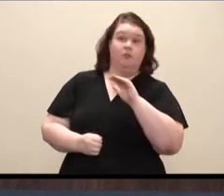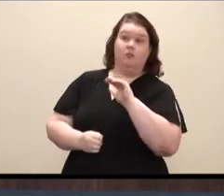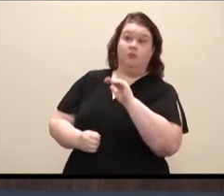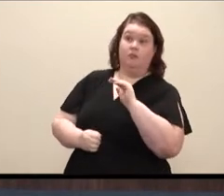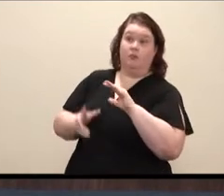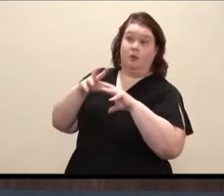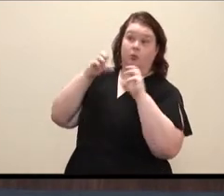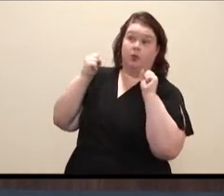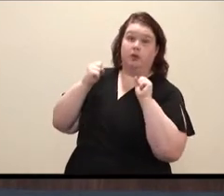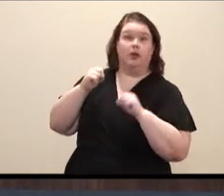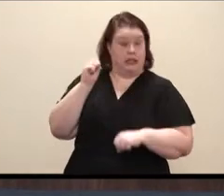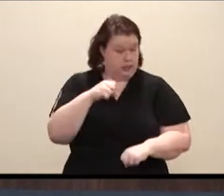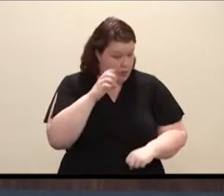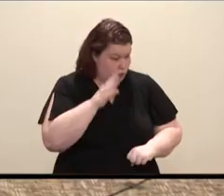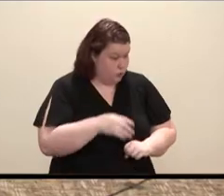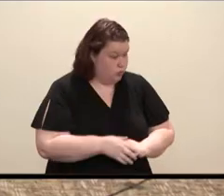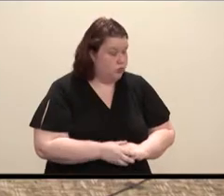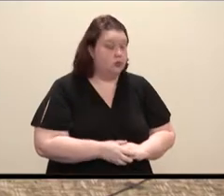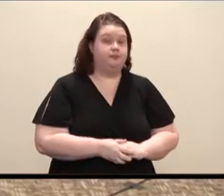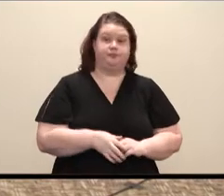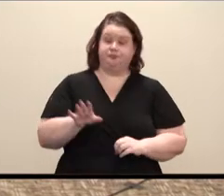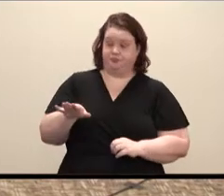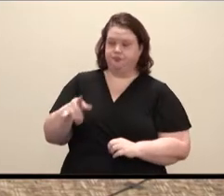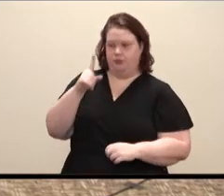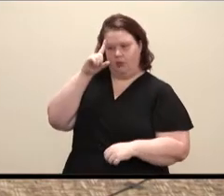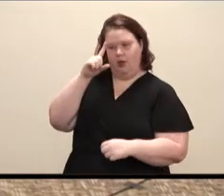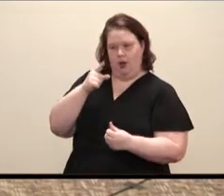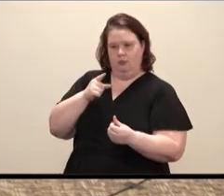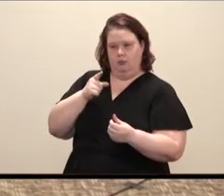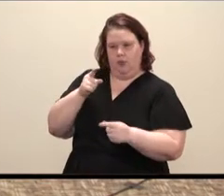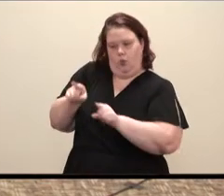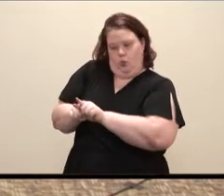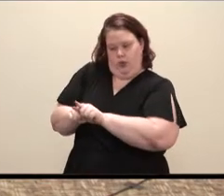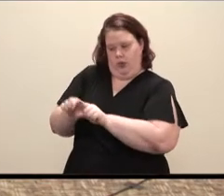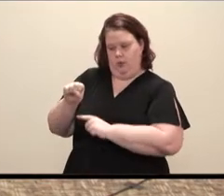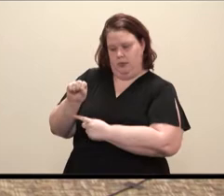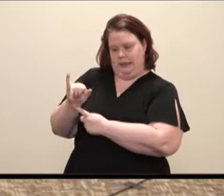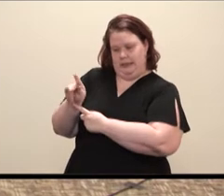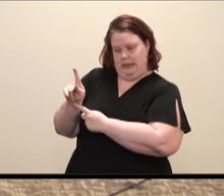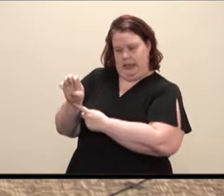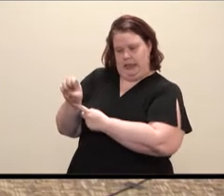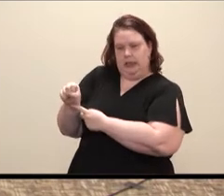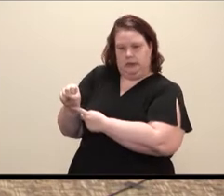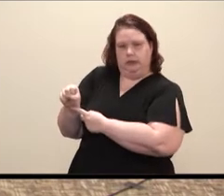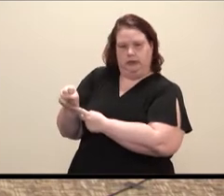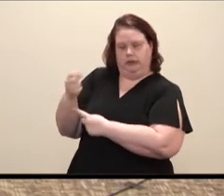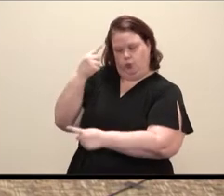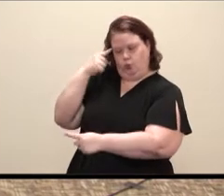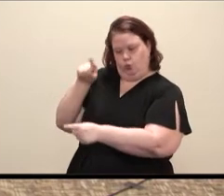Mr. President, this is President. I concur with Mr. Sykes,